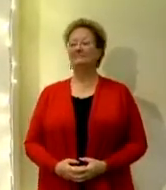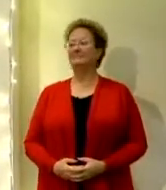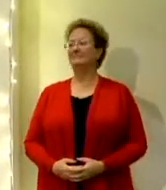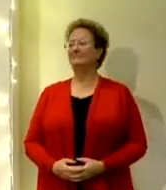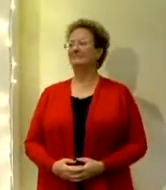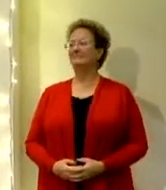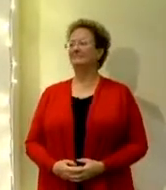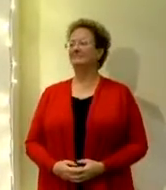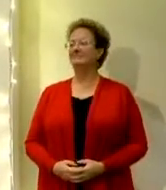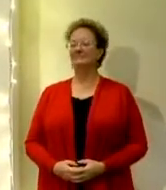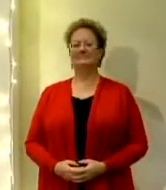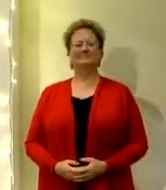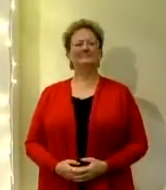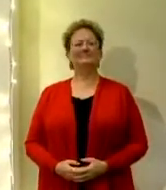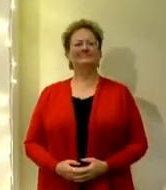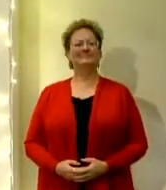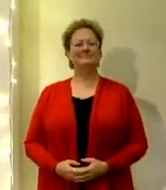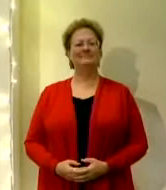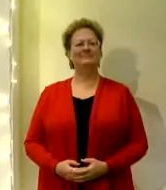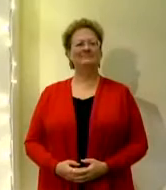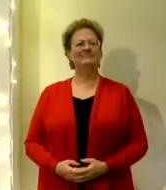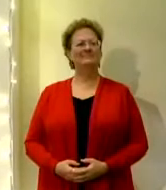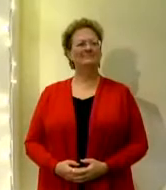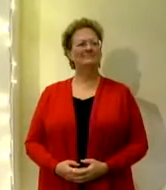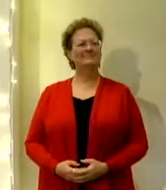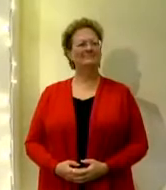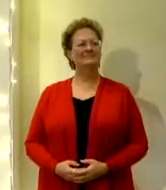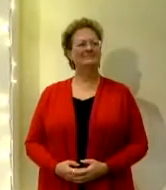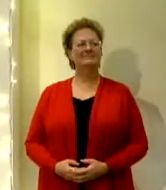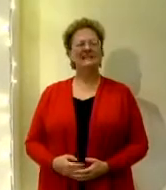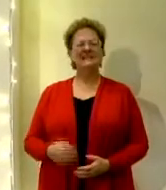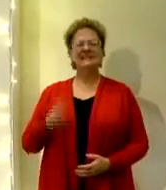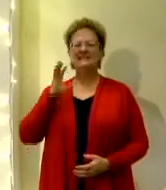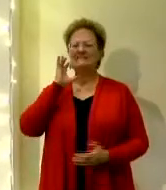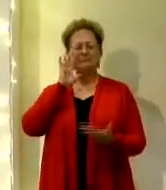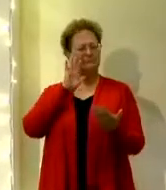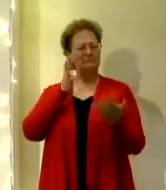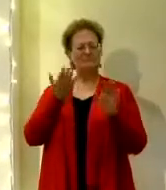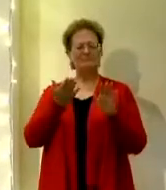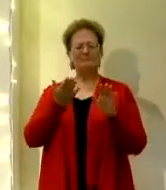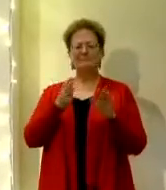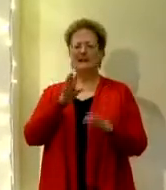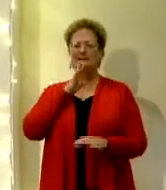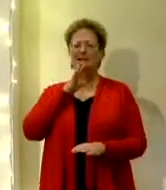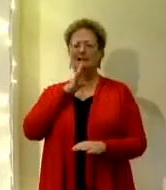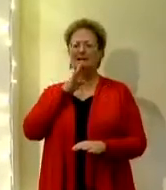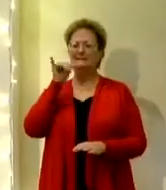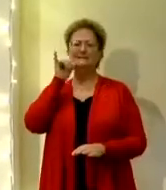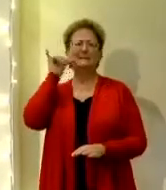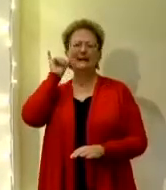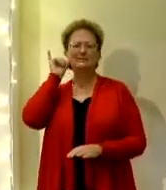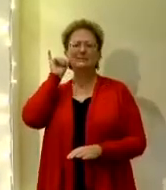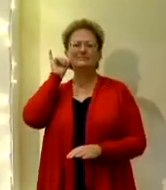And it was as if we had just talked, like just the previous day.